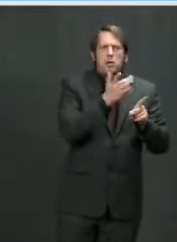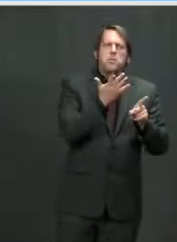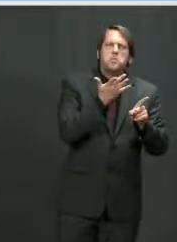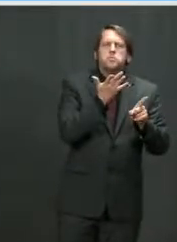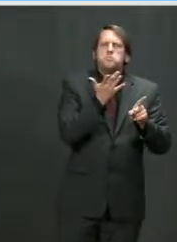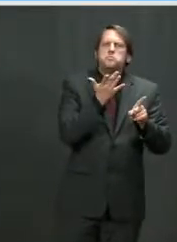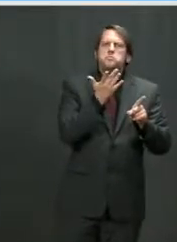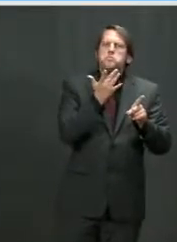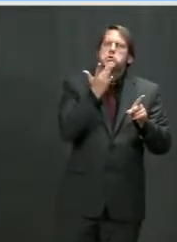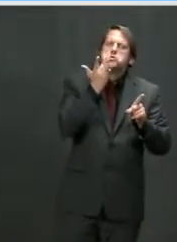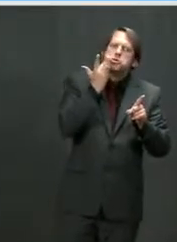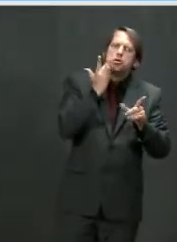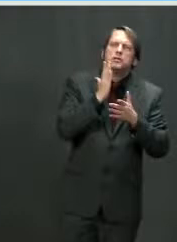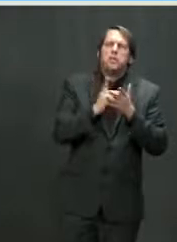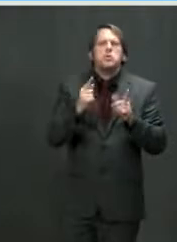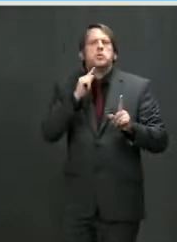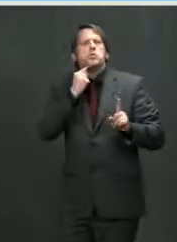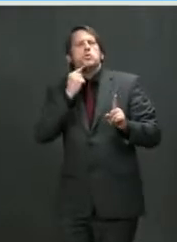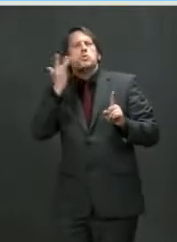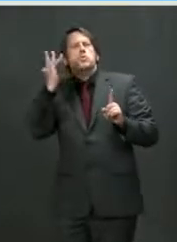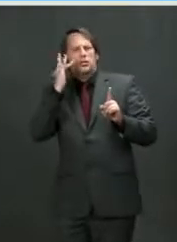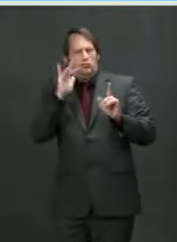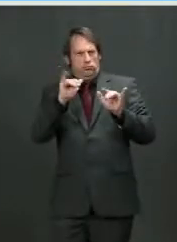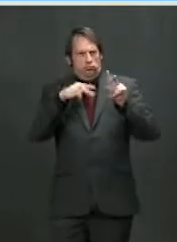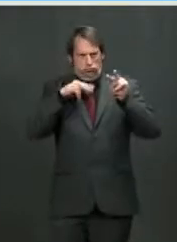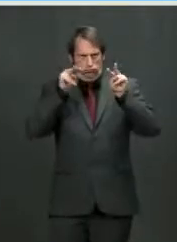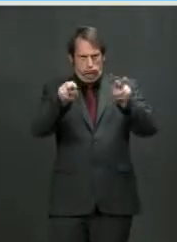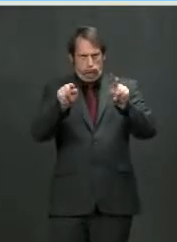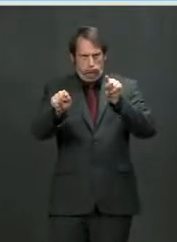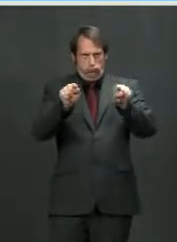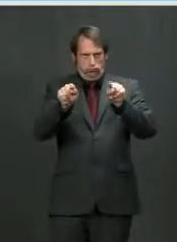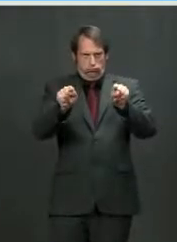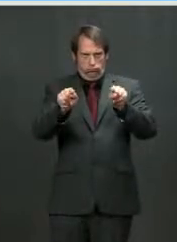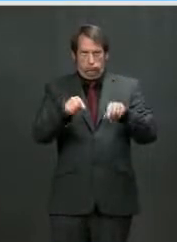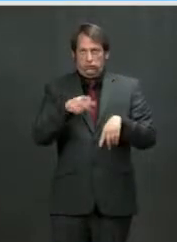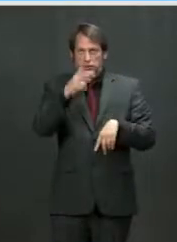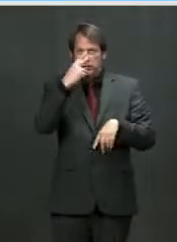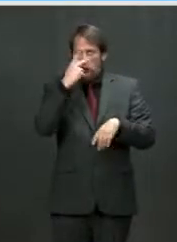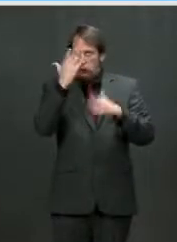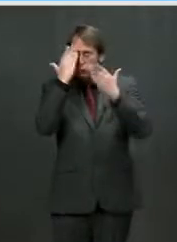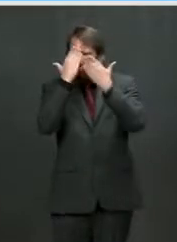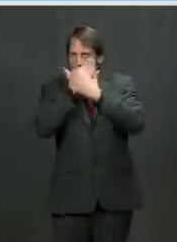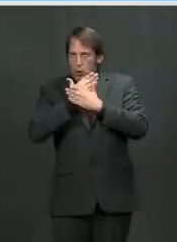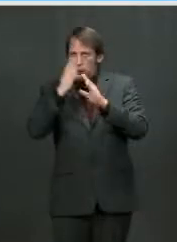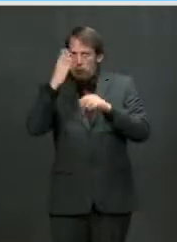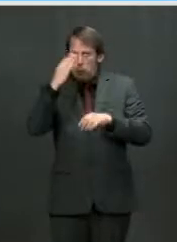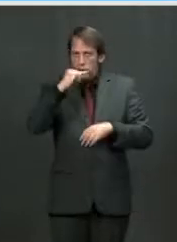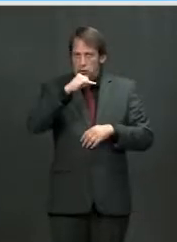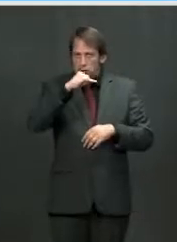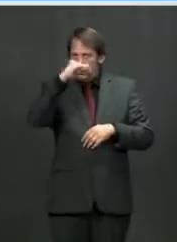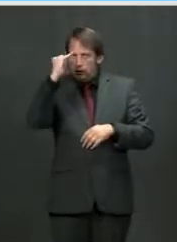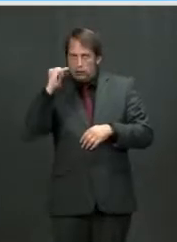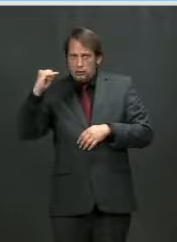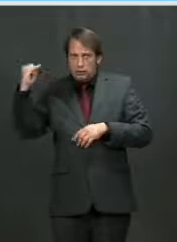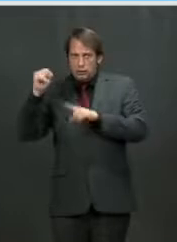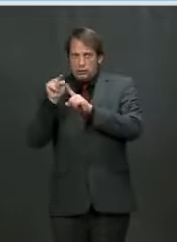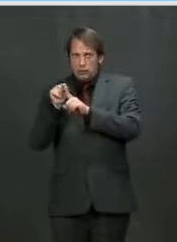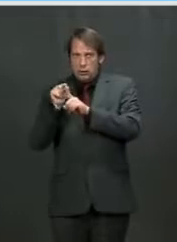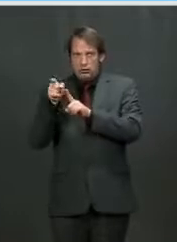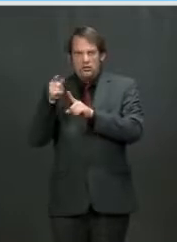On the right-hand part of the slide, the darker blue line is the neutralizing antibody level